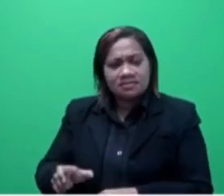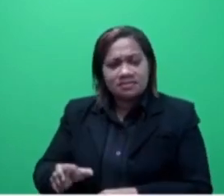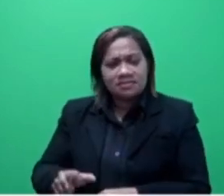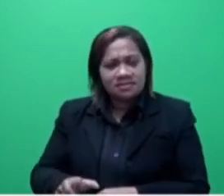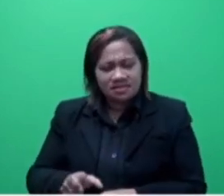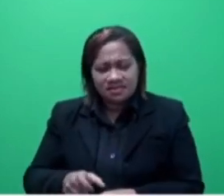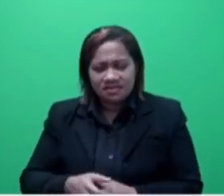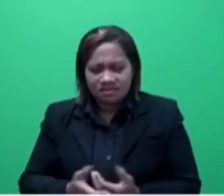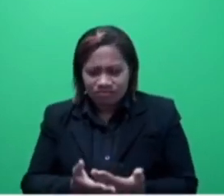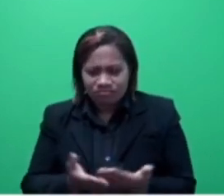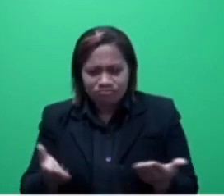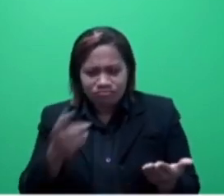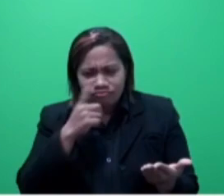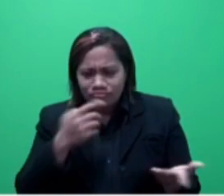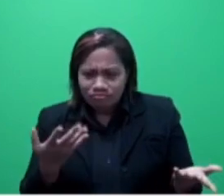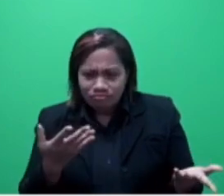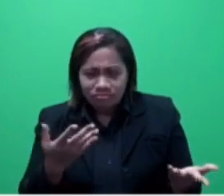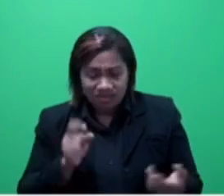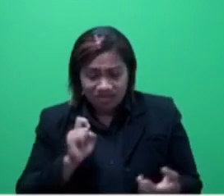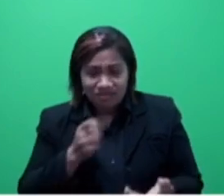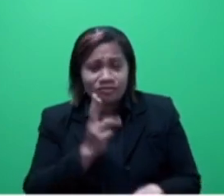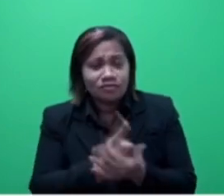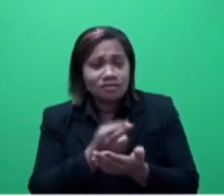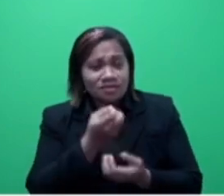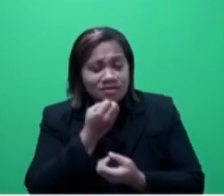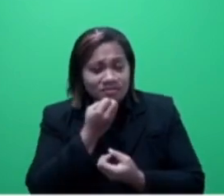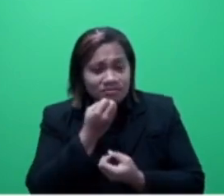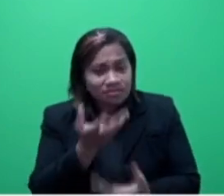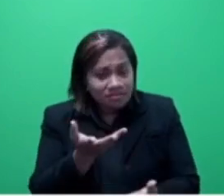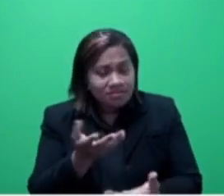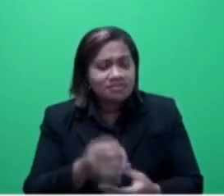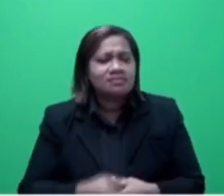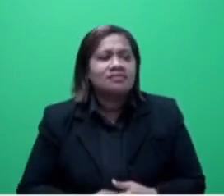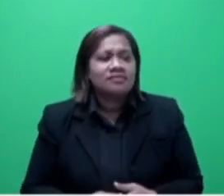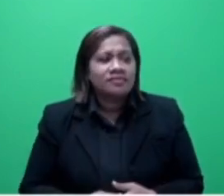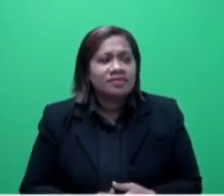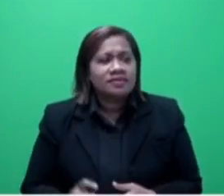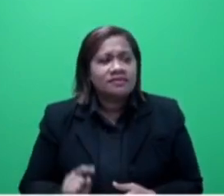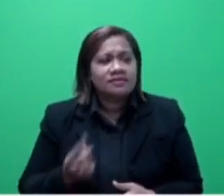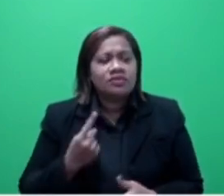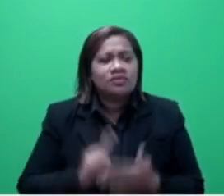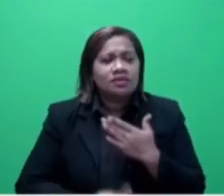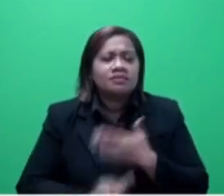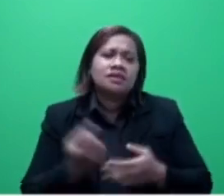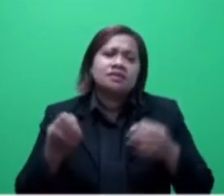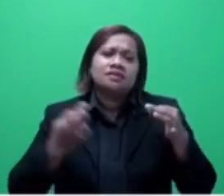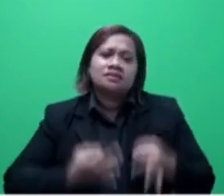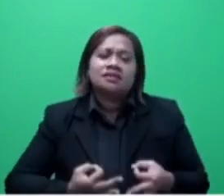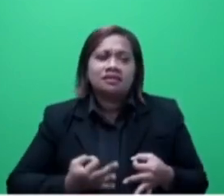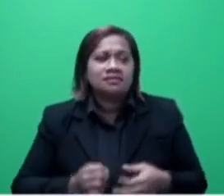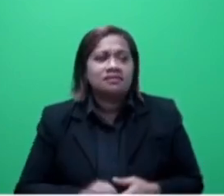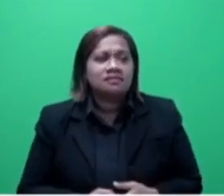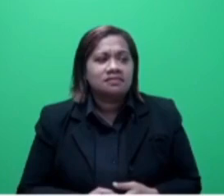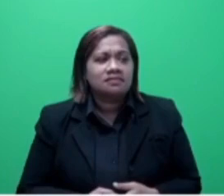gentleman. If he's actually telling, first of all, he suddenly decides on his